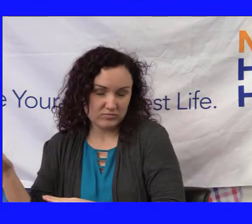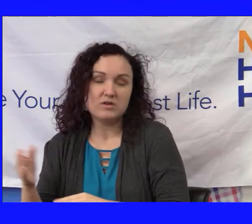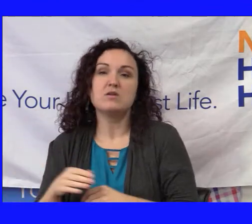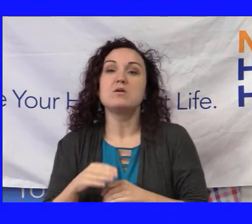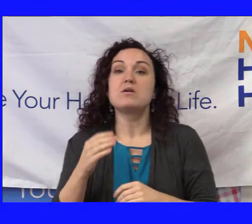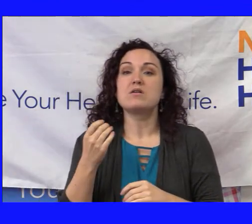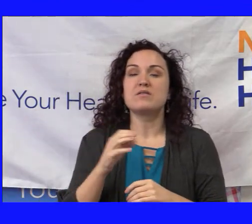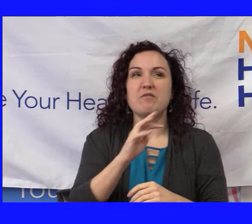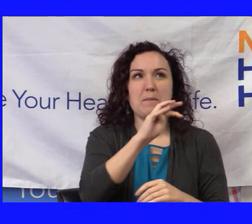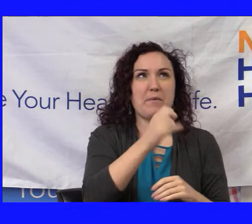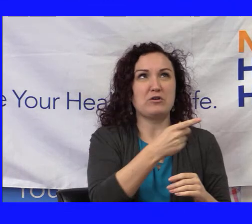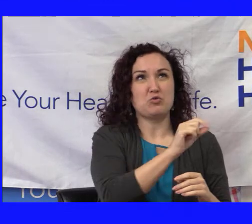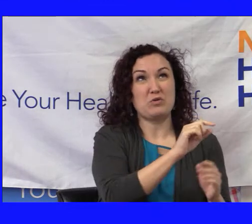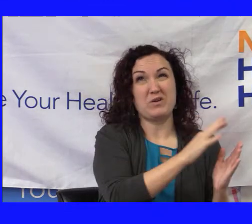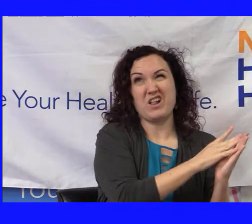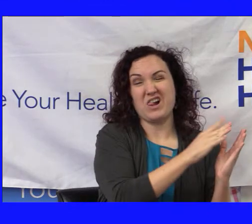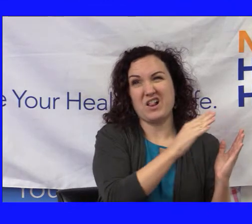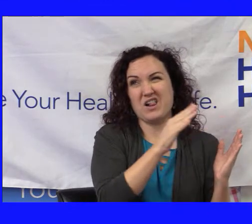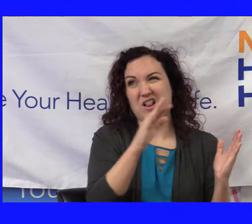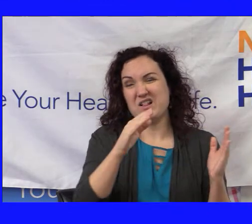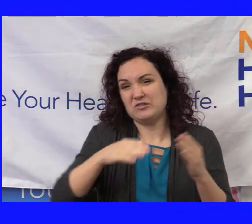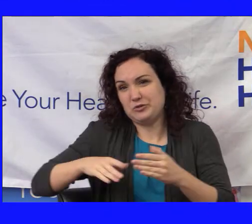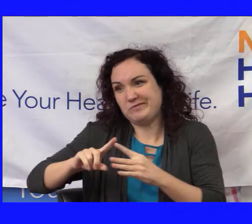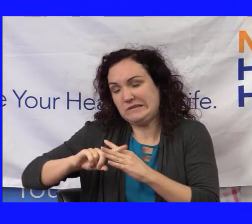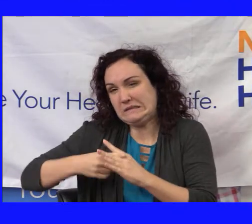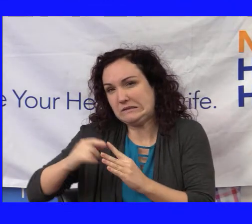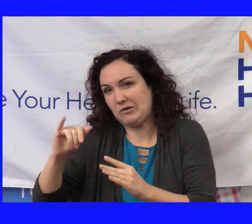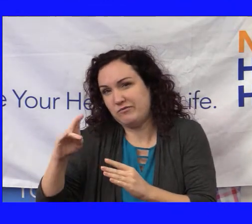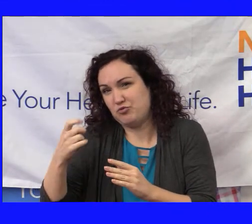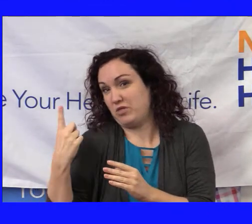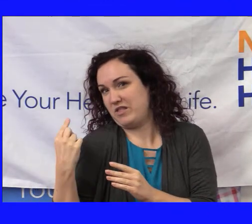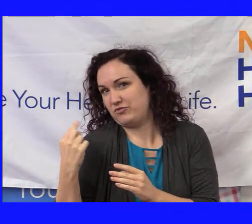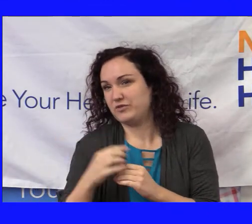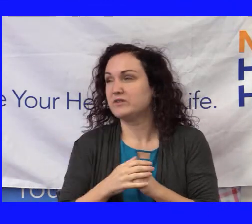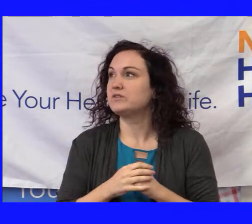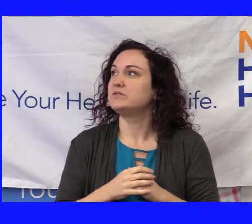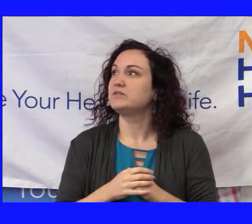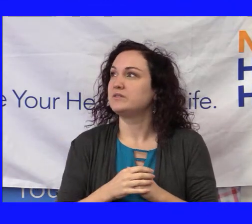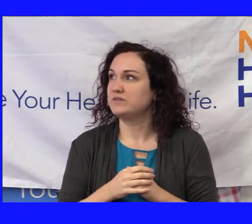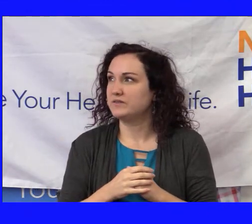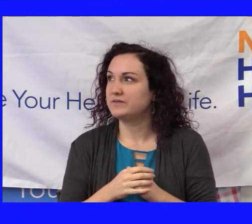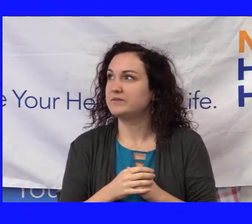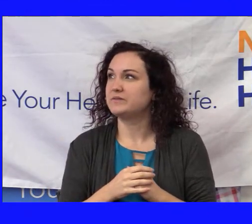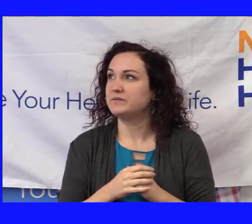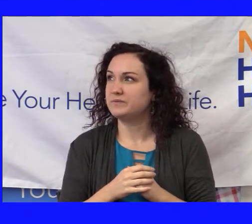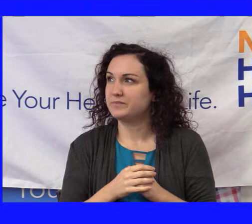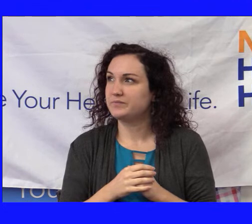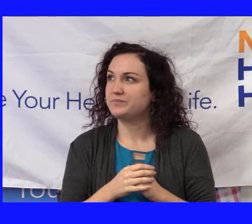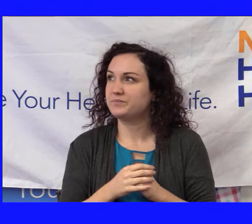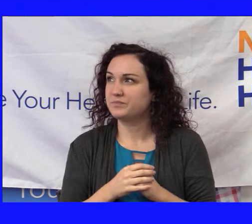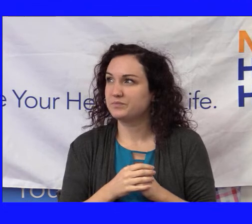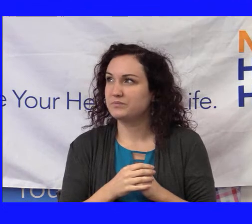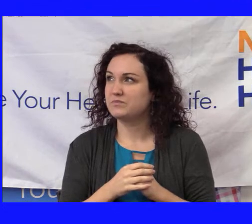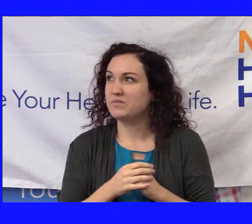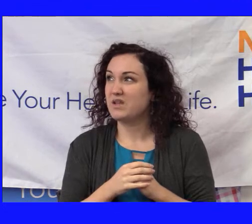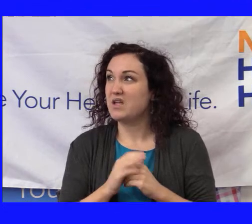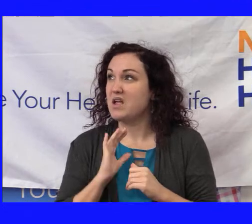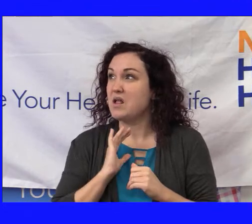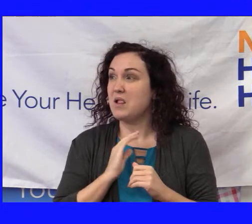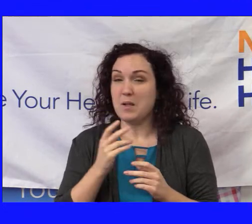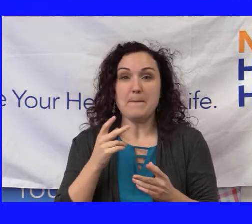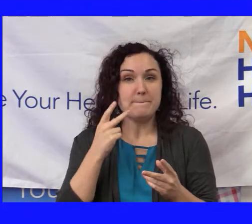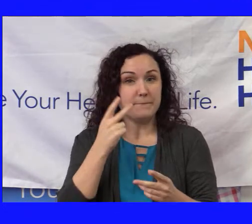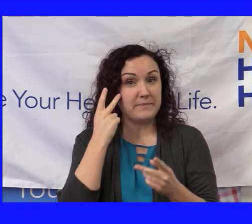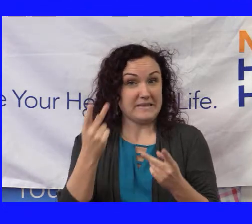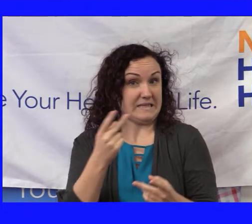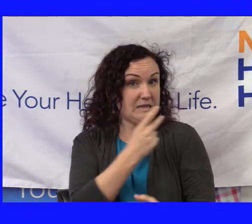June. And that actually reduced our volume tremendously for fiscal year 2020. Our volume is returning, but it's